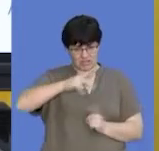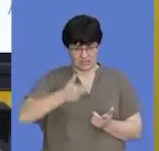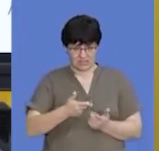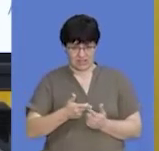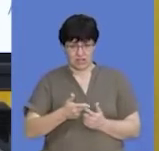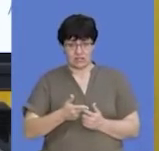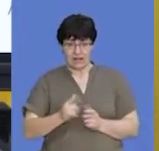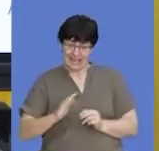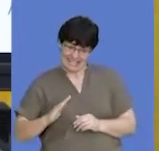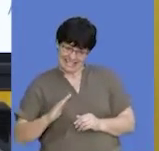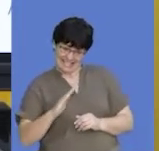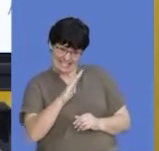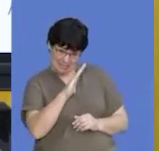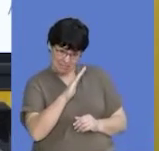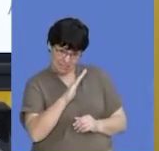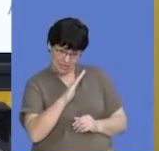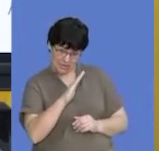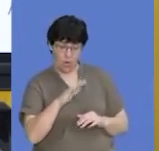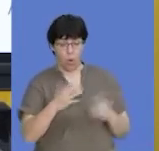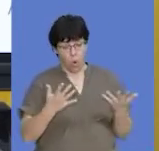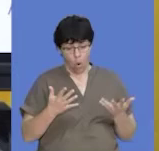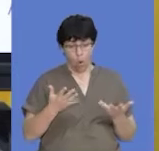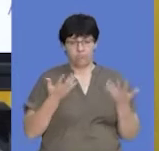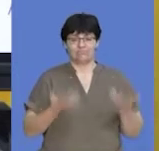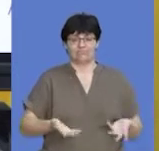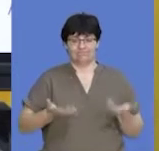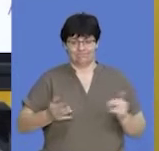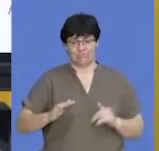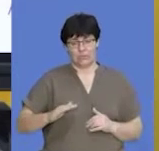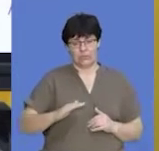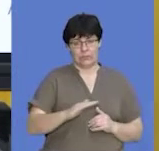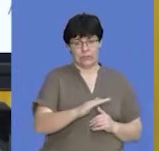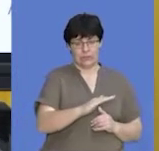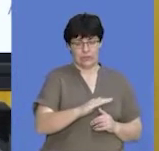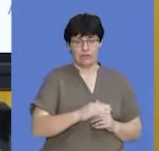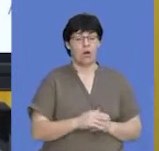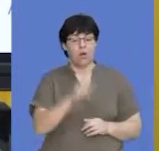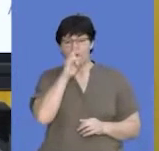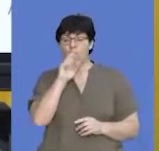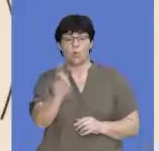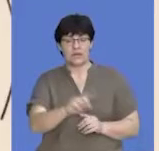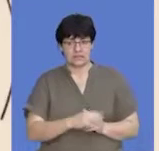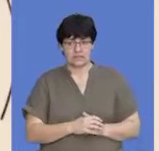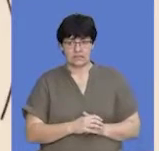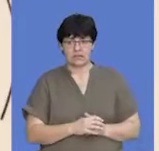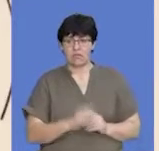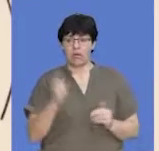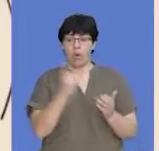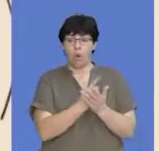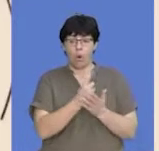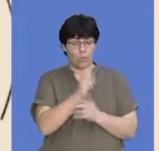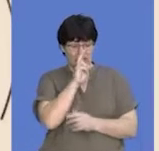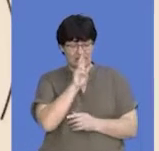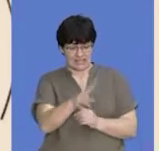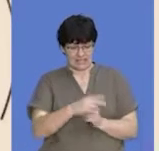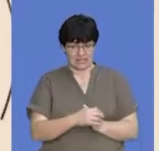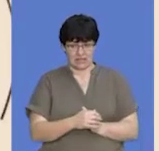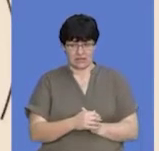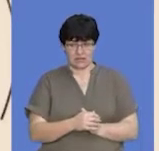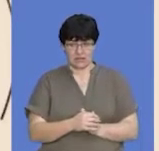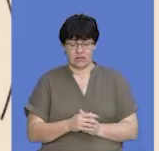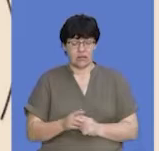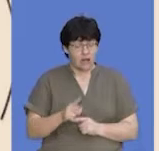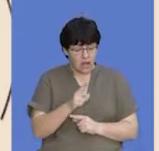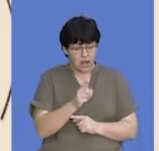whether the slopes are steep or gentle. So what should we be looking for? Always note the following. When